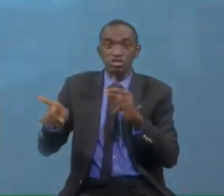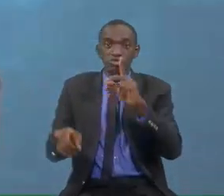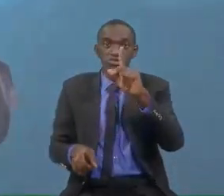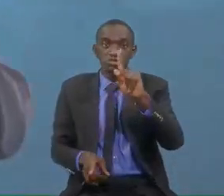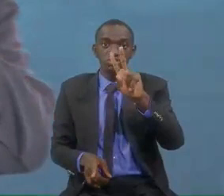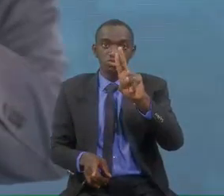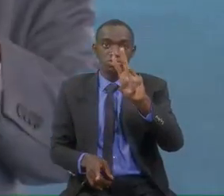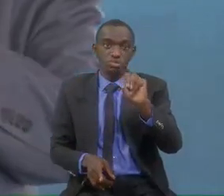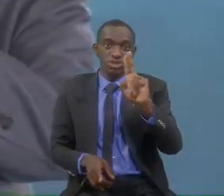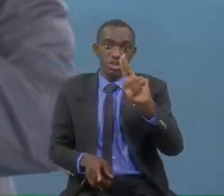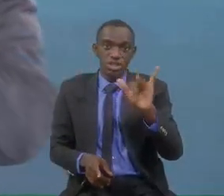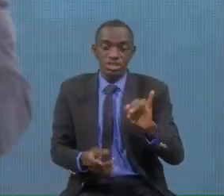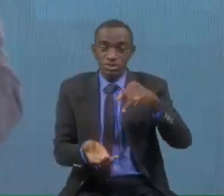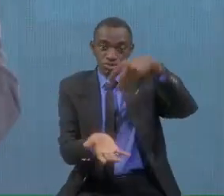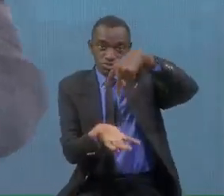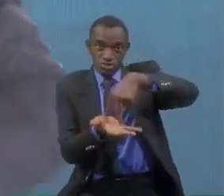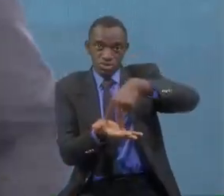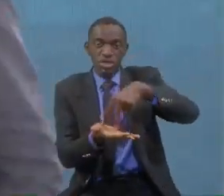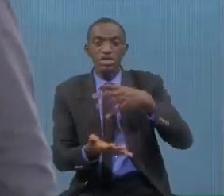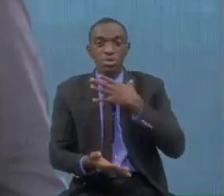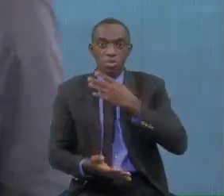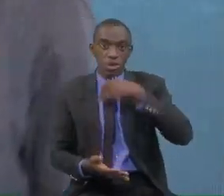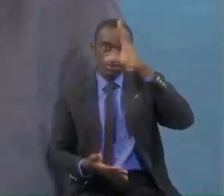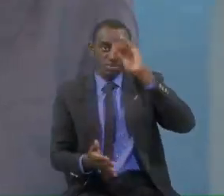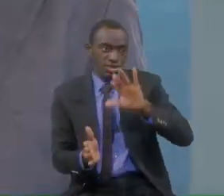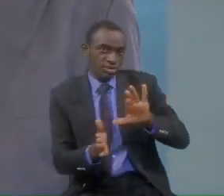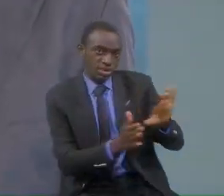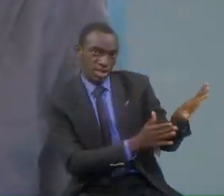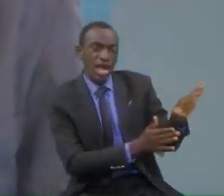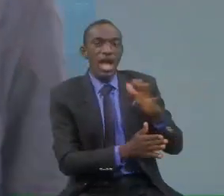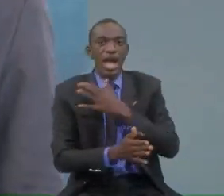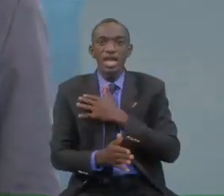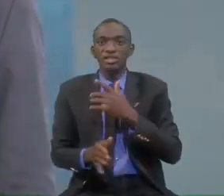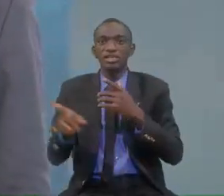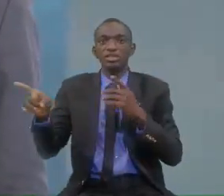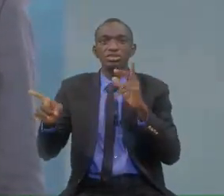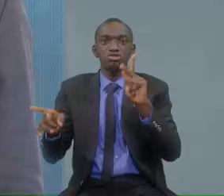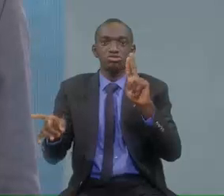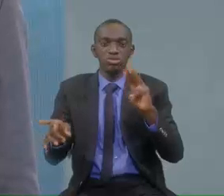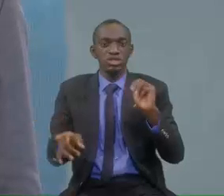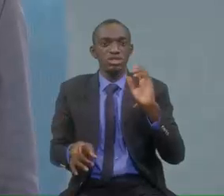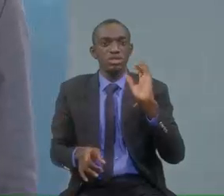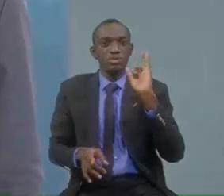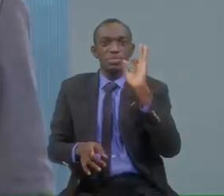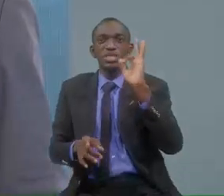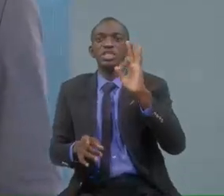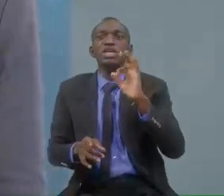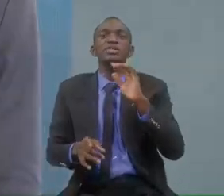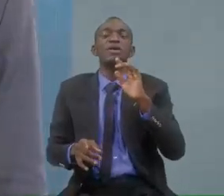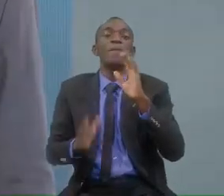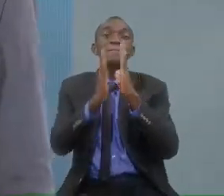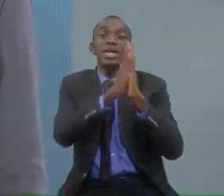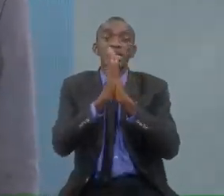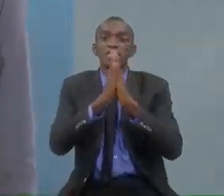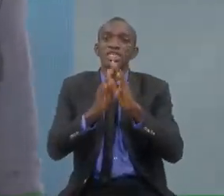He wanted me to pray for the sick. I took the microphone and pointed in that direction and said, young man